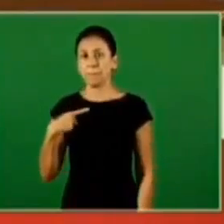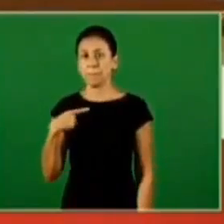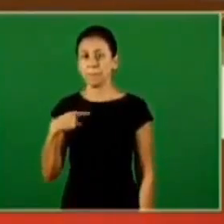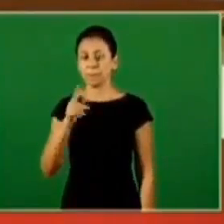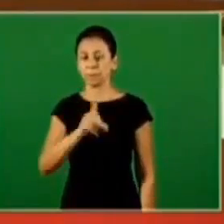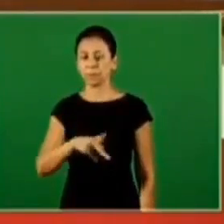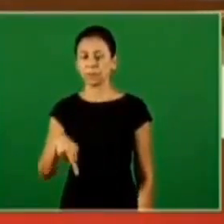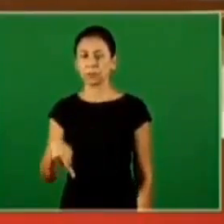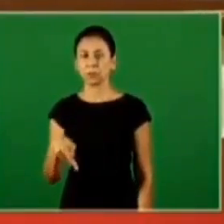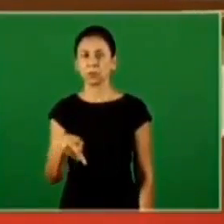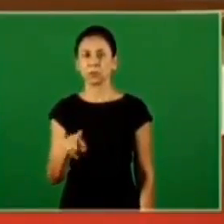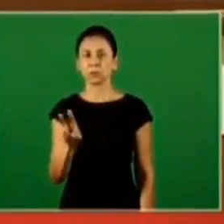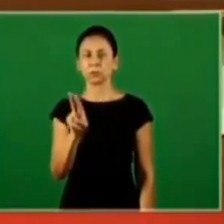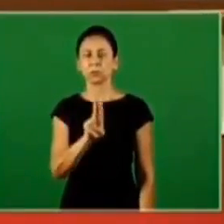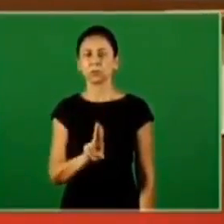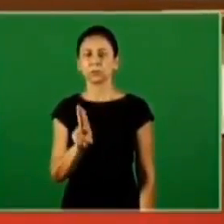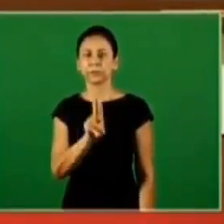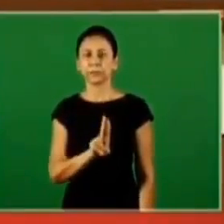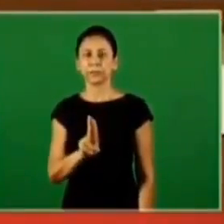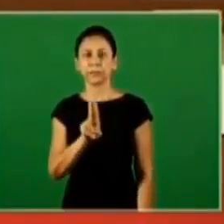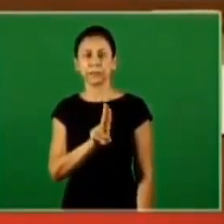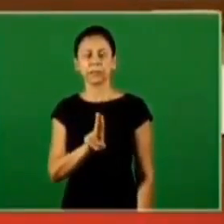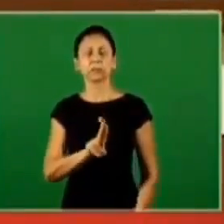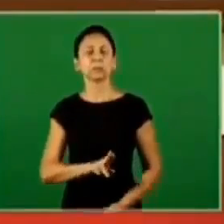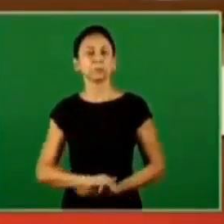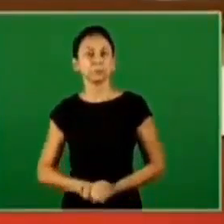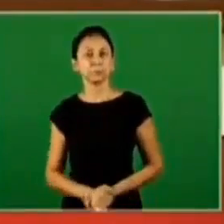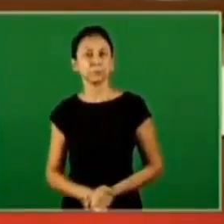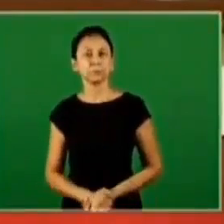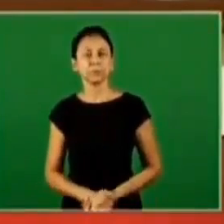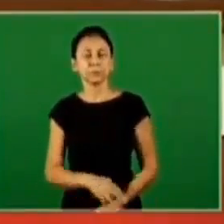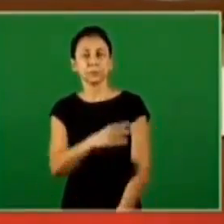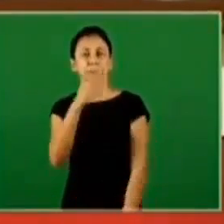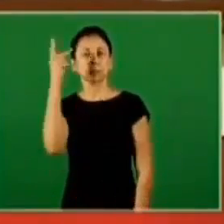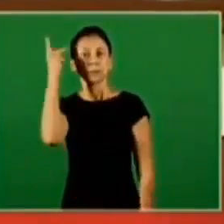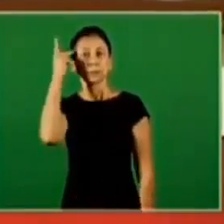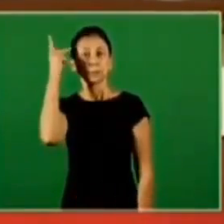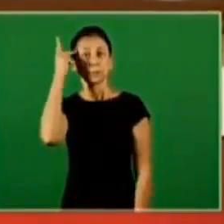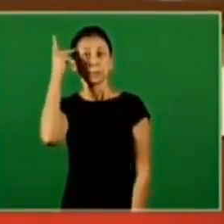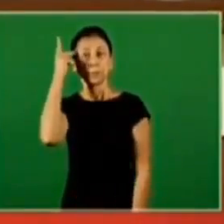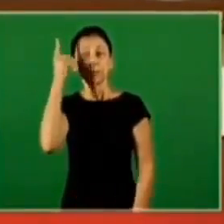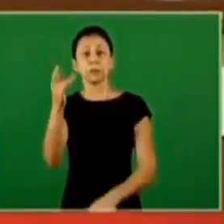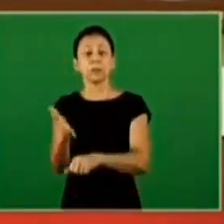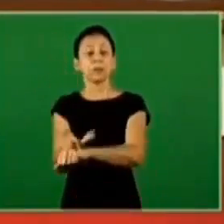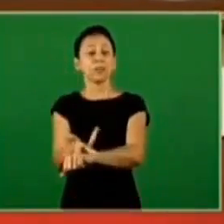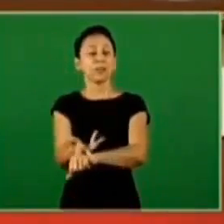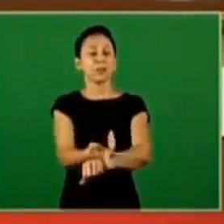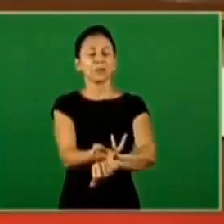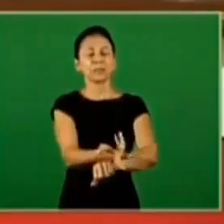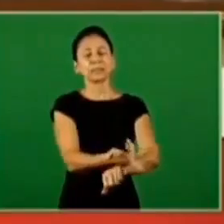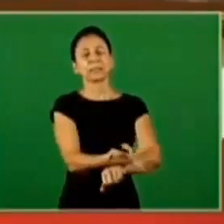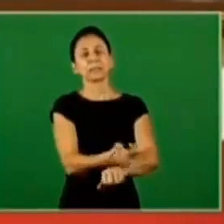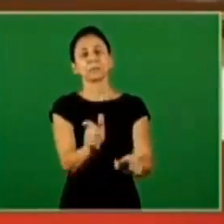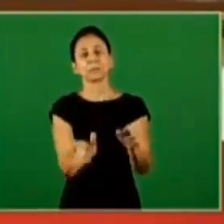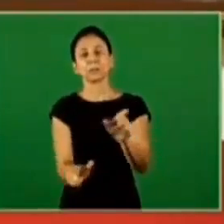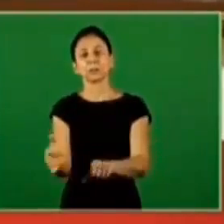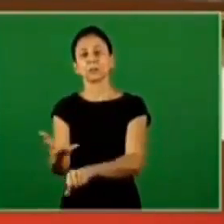of university, used to live in Campinas, in São Paulo. He convinced everybody